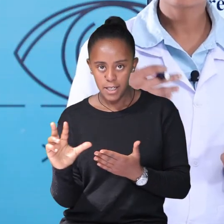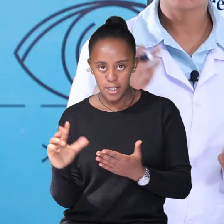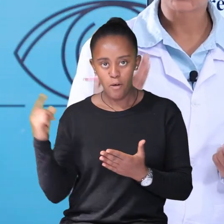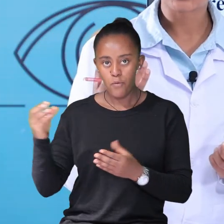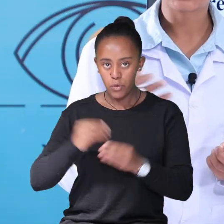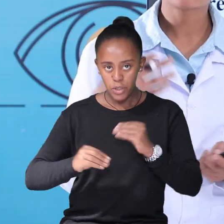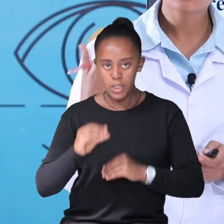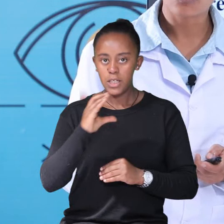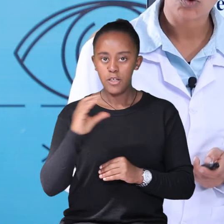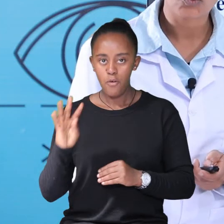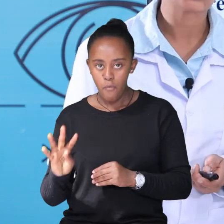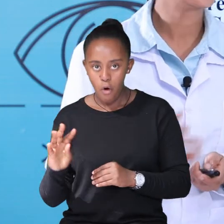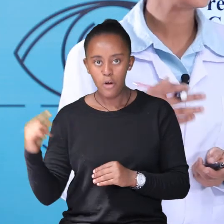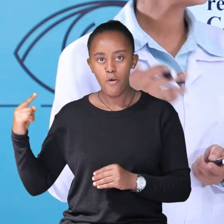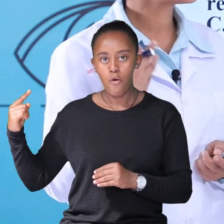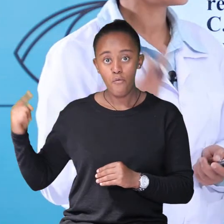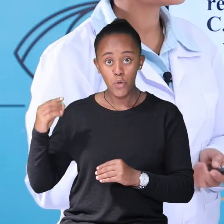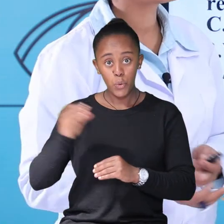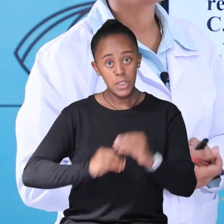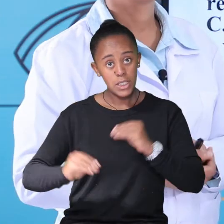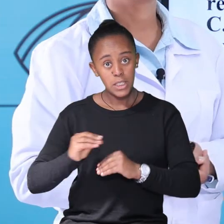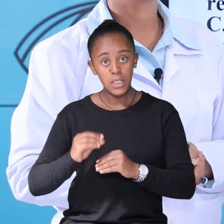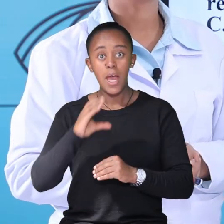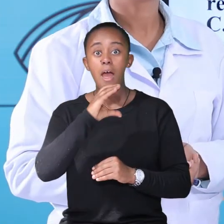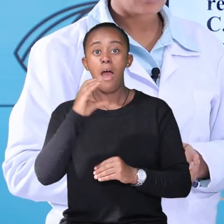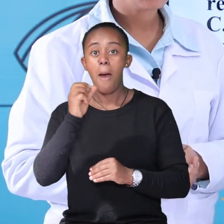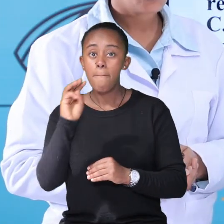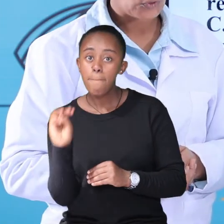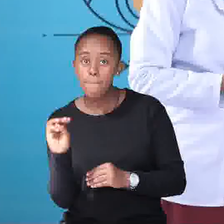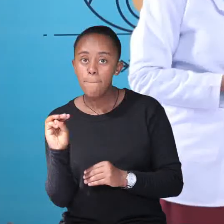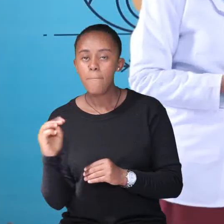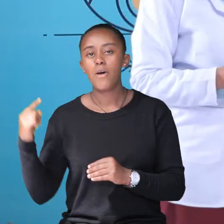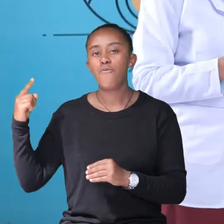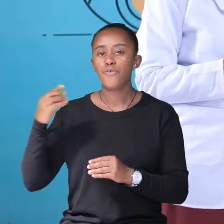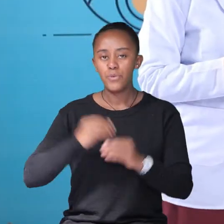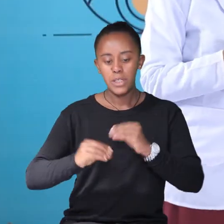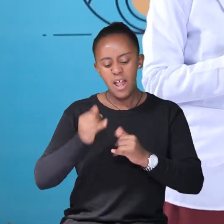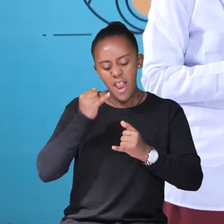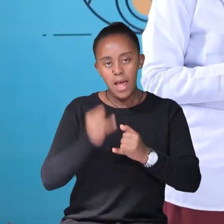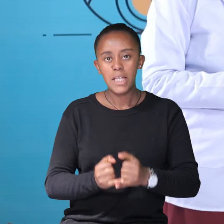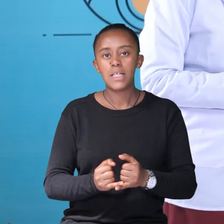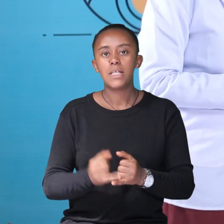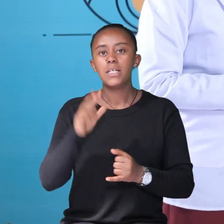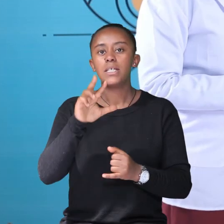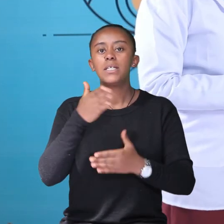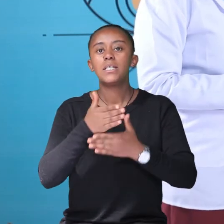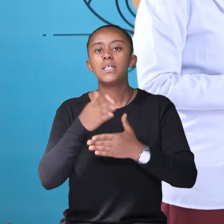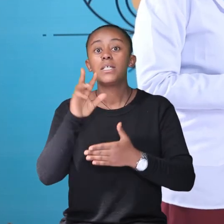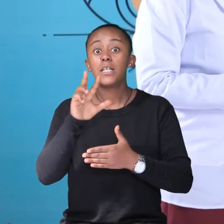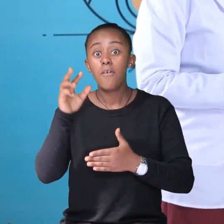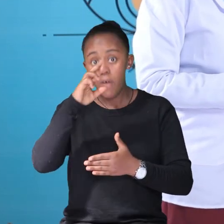C3 photosynthesis, C4 photosynthesis, and CAM photosynthesis. Lastly, we have seen